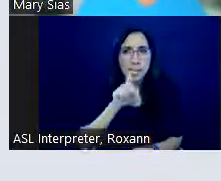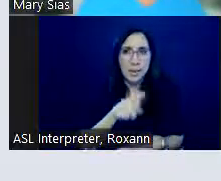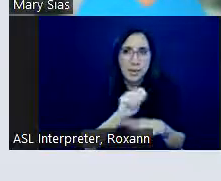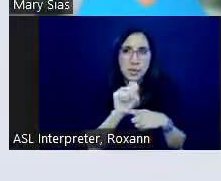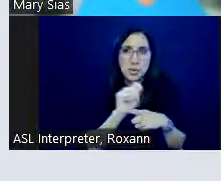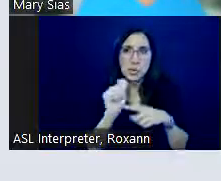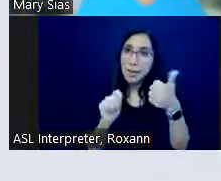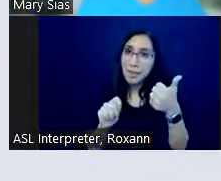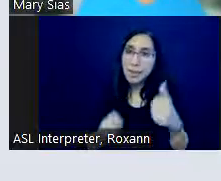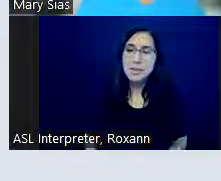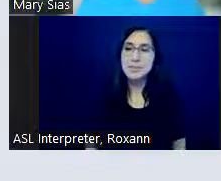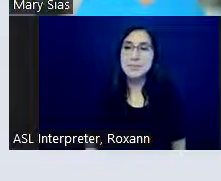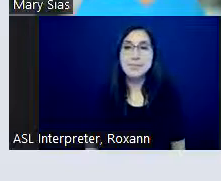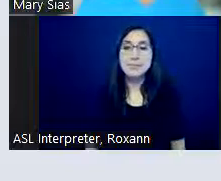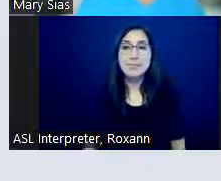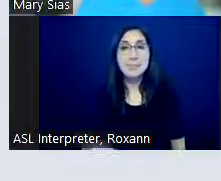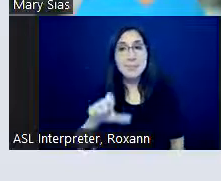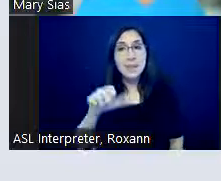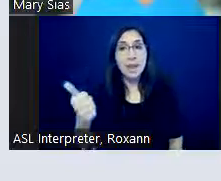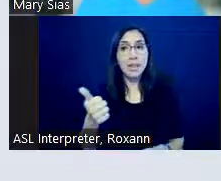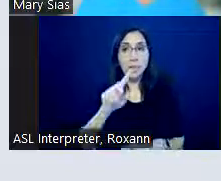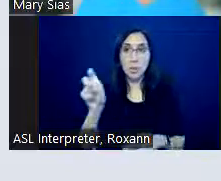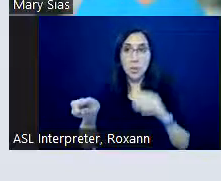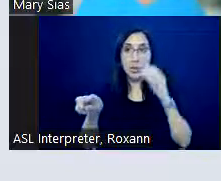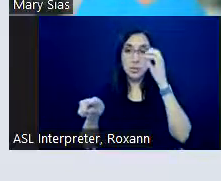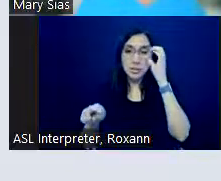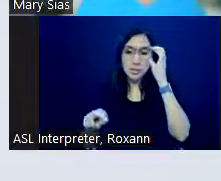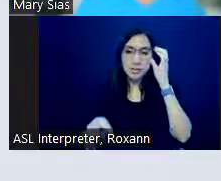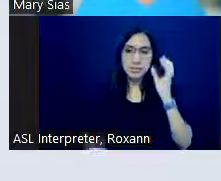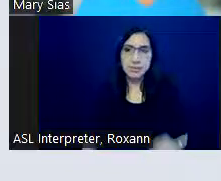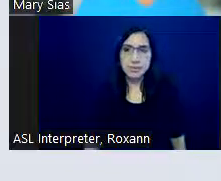Does anybody else have any questions? Other questions?